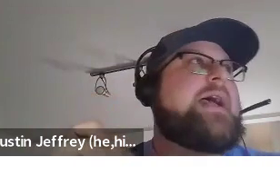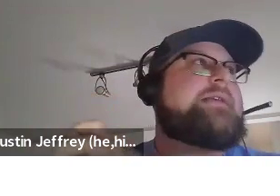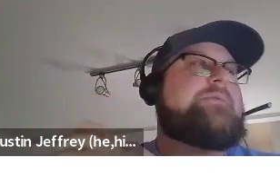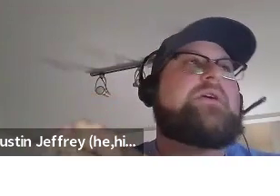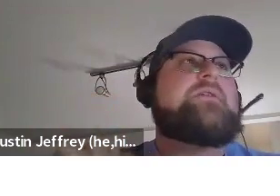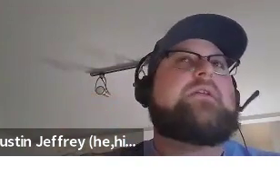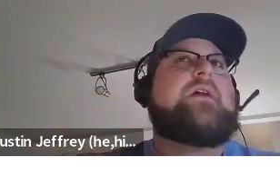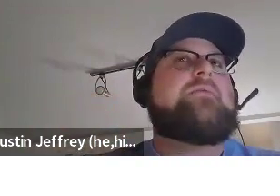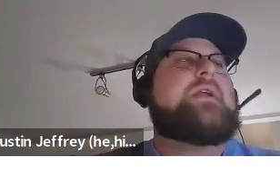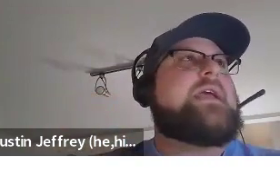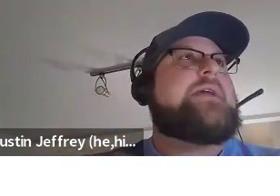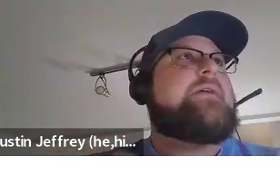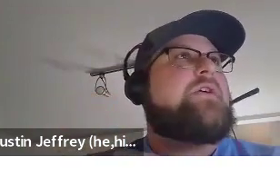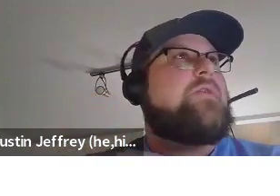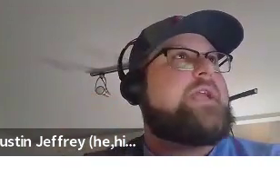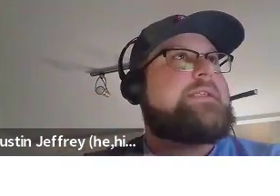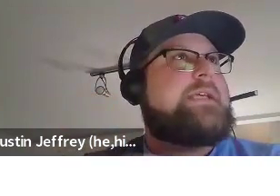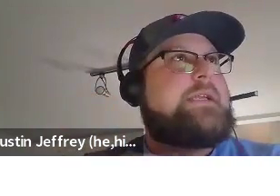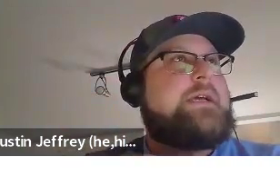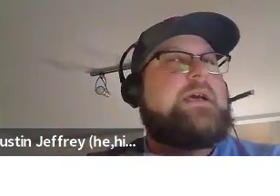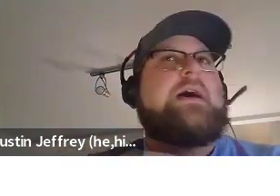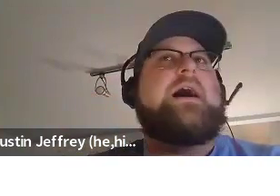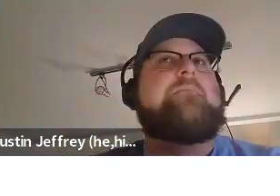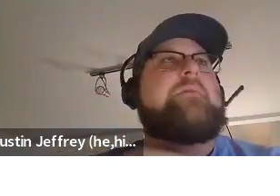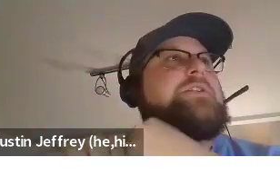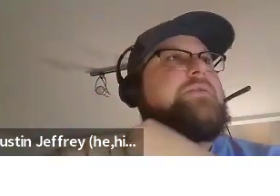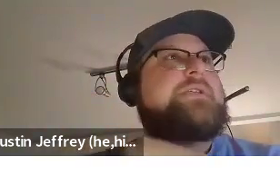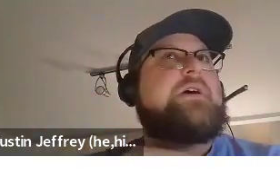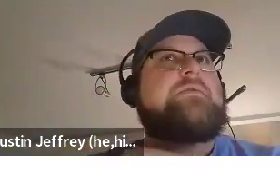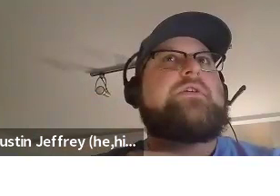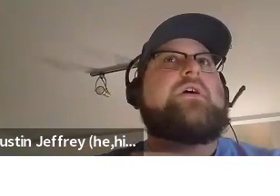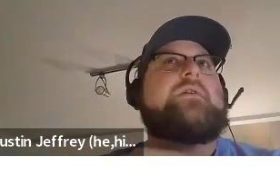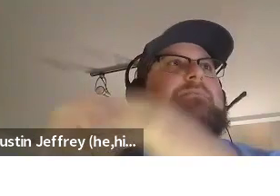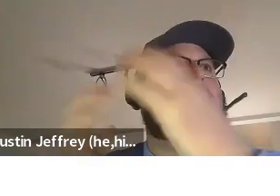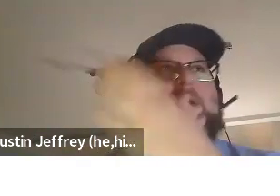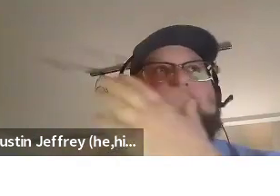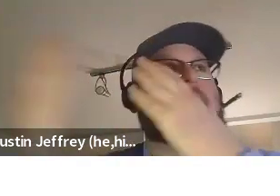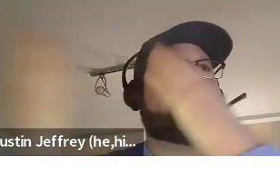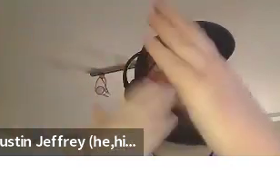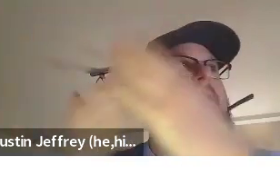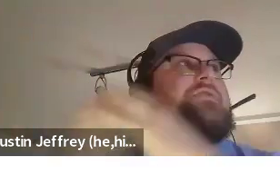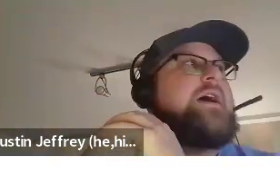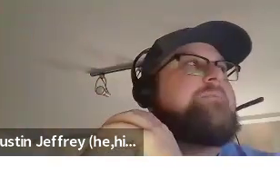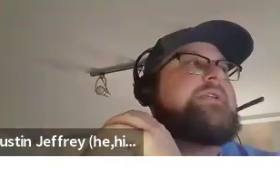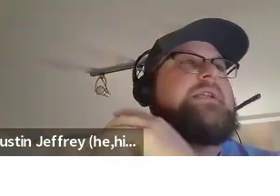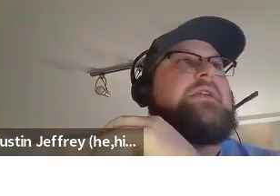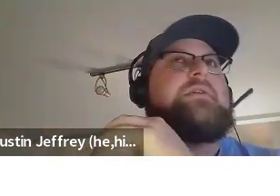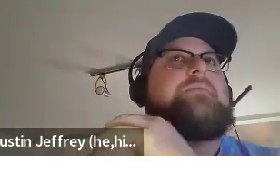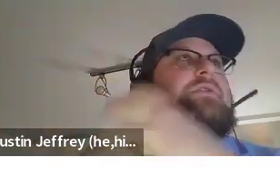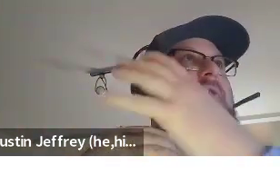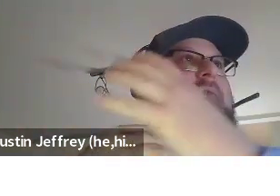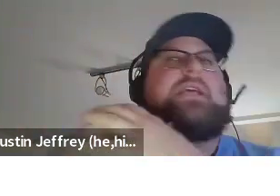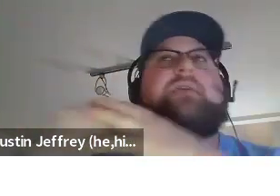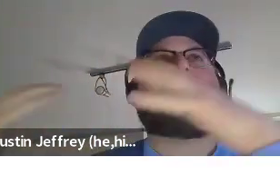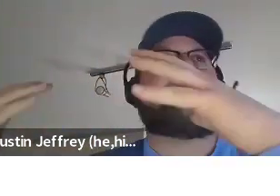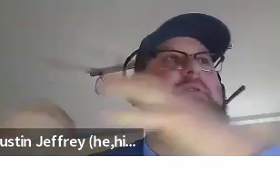wearing a mask. We heard that a lot when it came down to COVID-19. But by doing so, it's preventing those airdrops and,